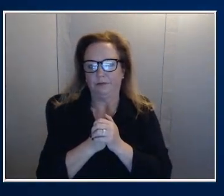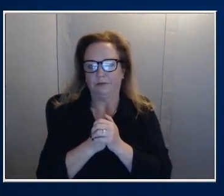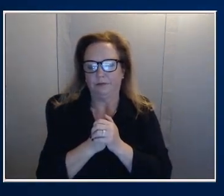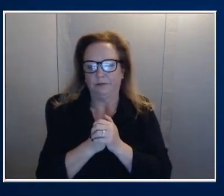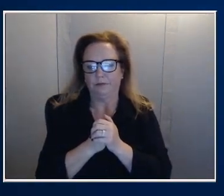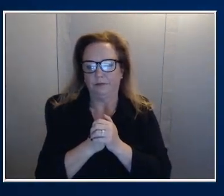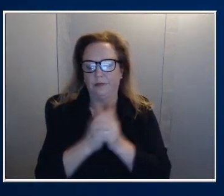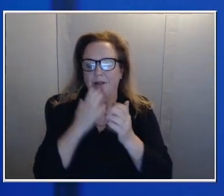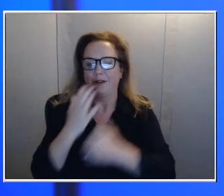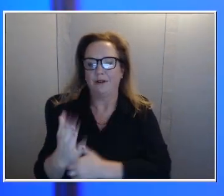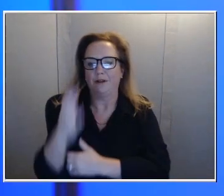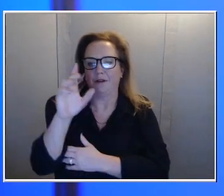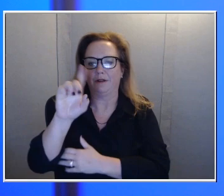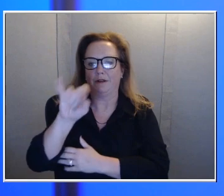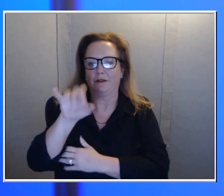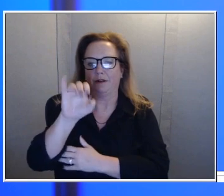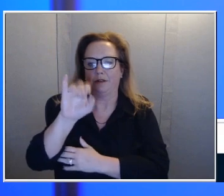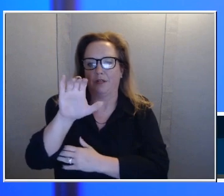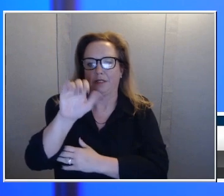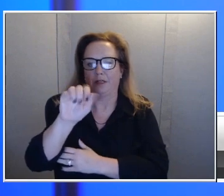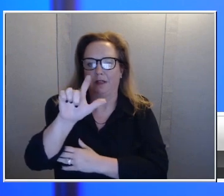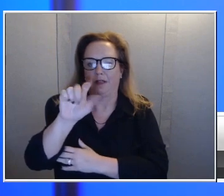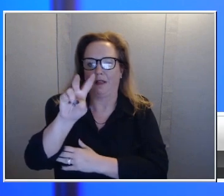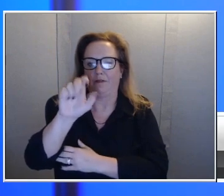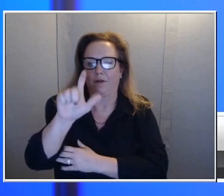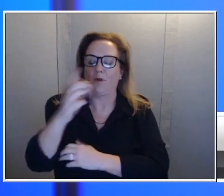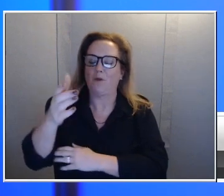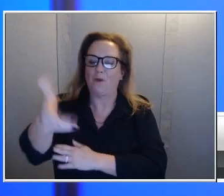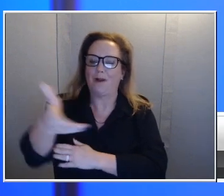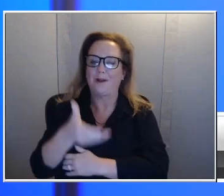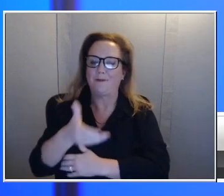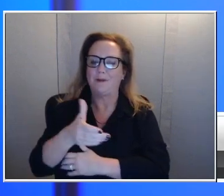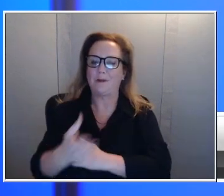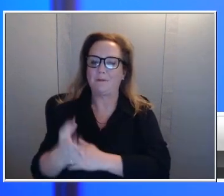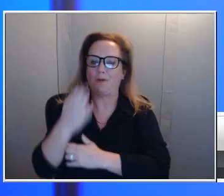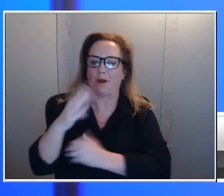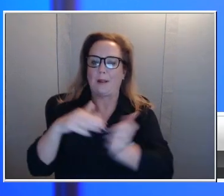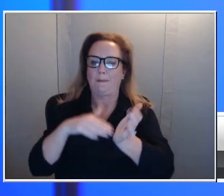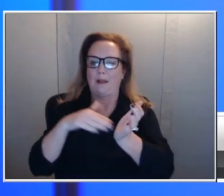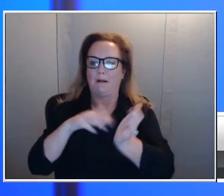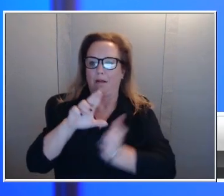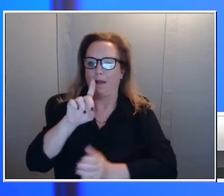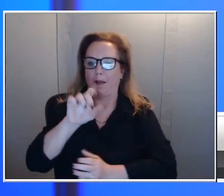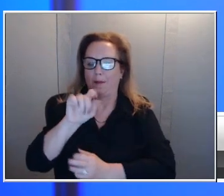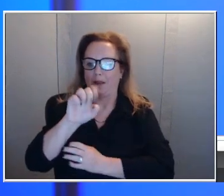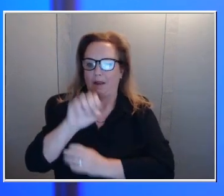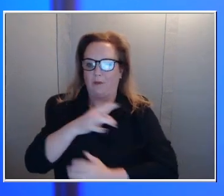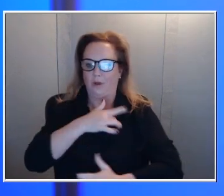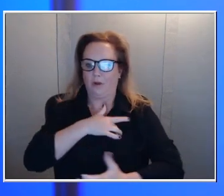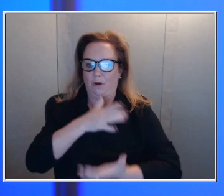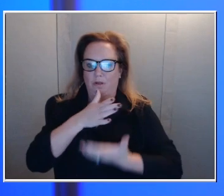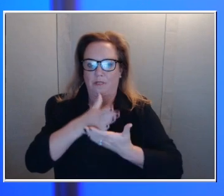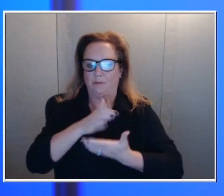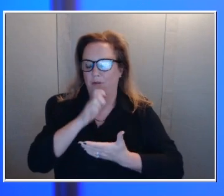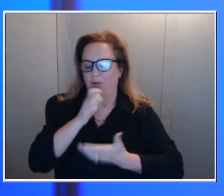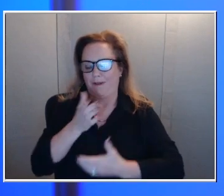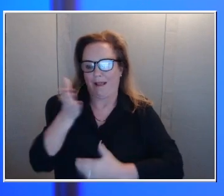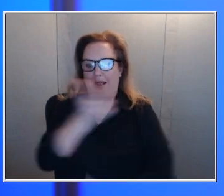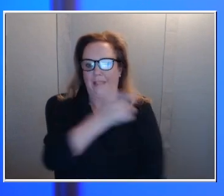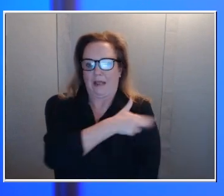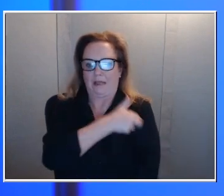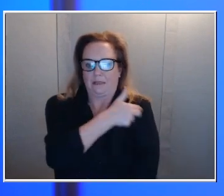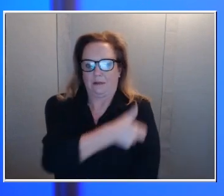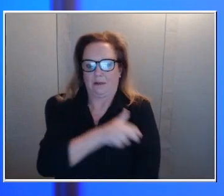Good morning, I'm Jessica Lovell, and welcome to the Morning Medical Update. If your heart stops and you are not already at a hospital, the